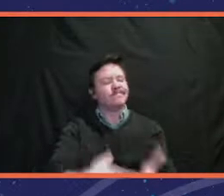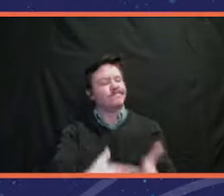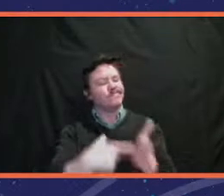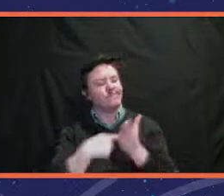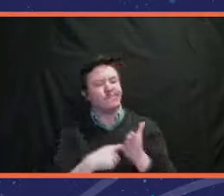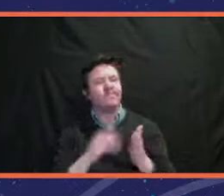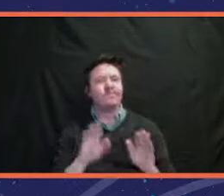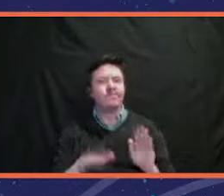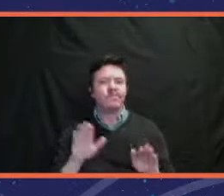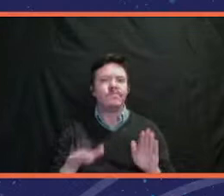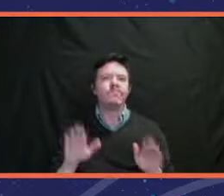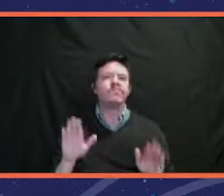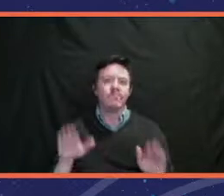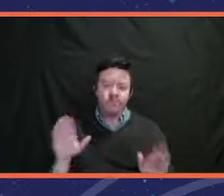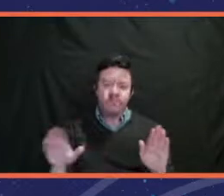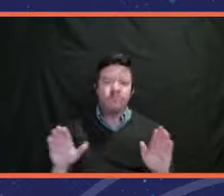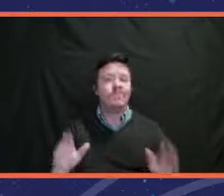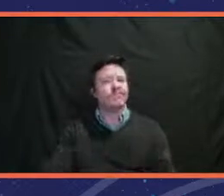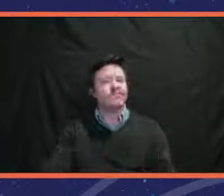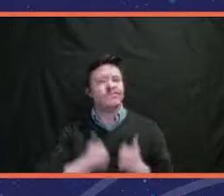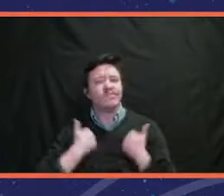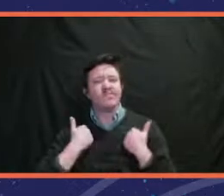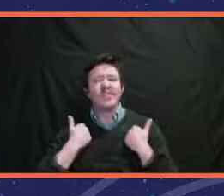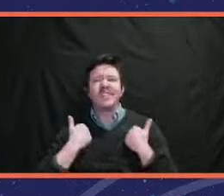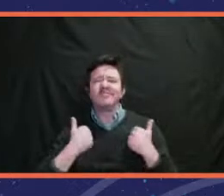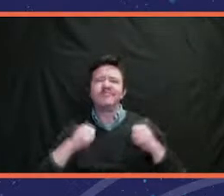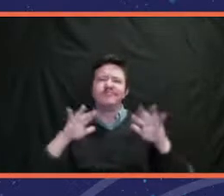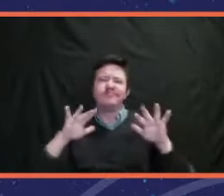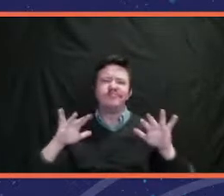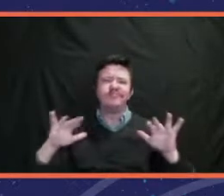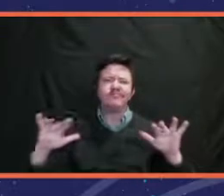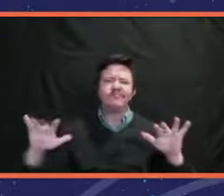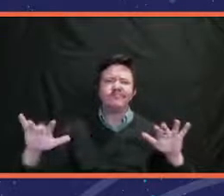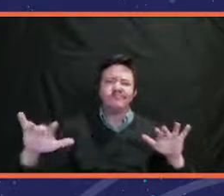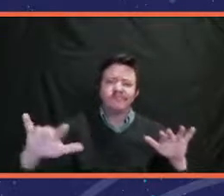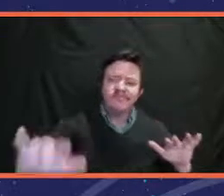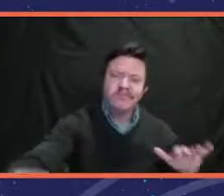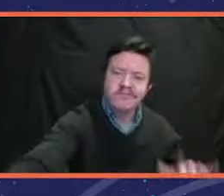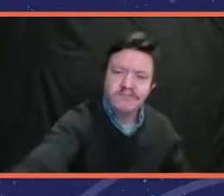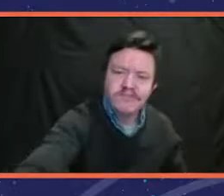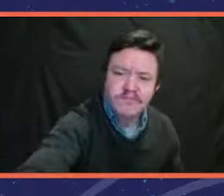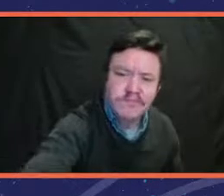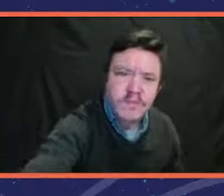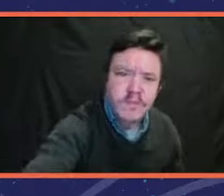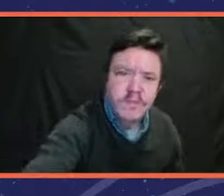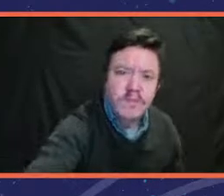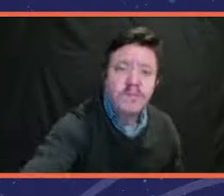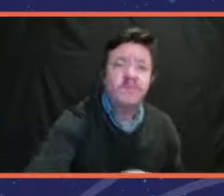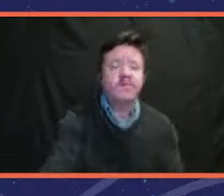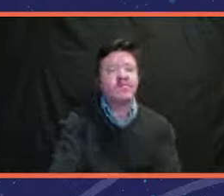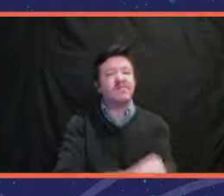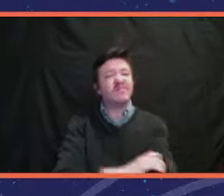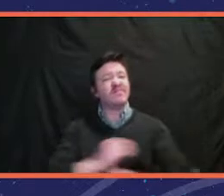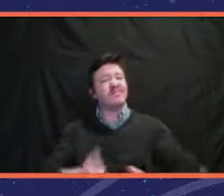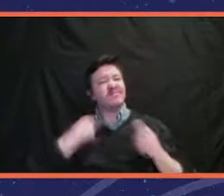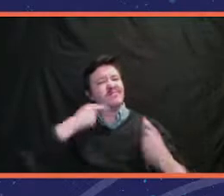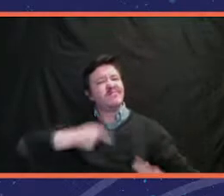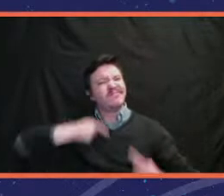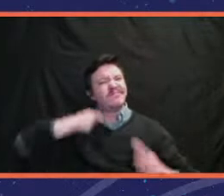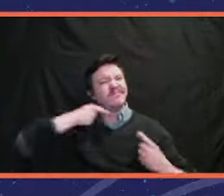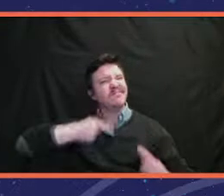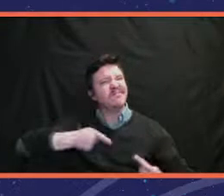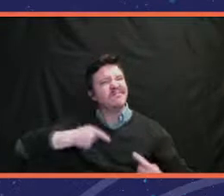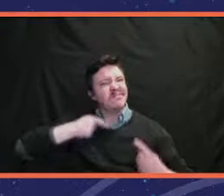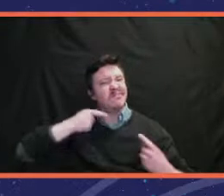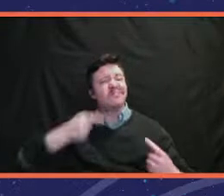Life is all organisms working to survive these changes. Our